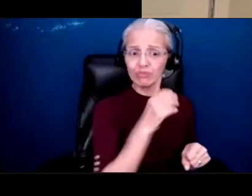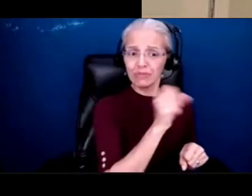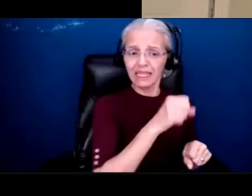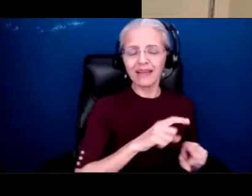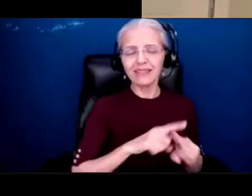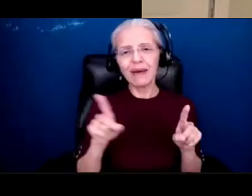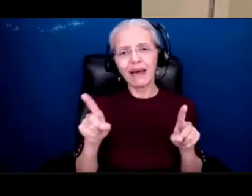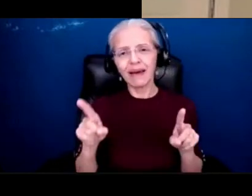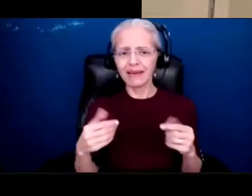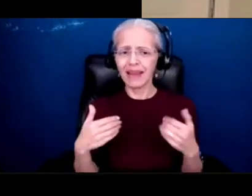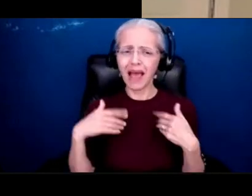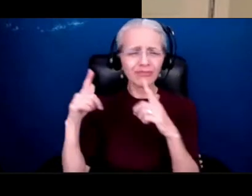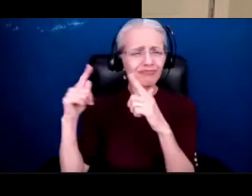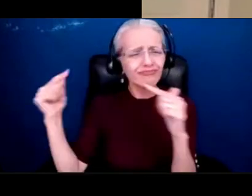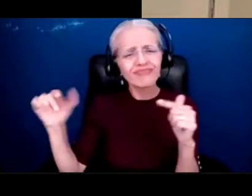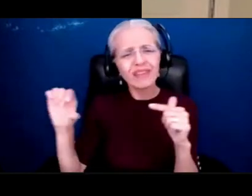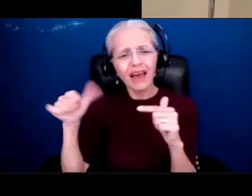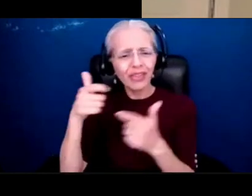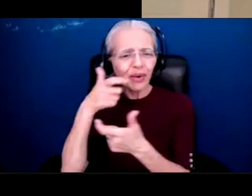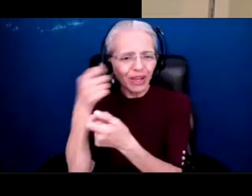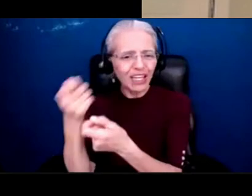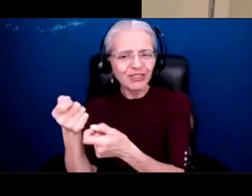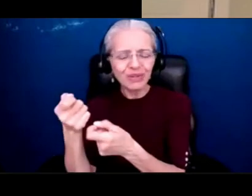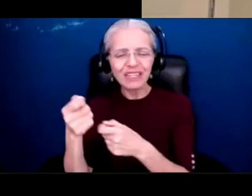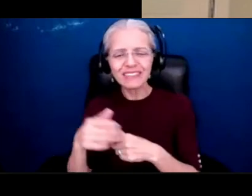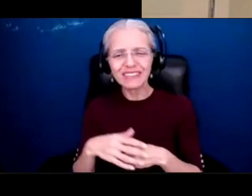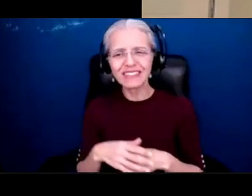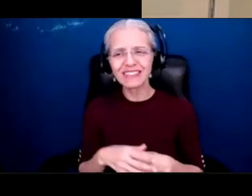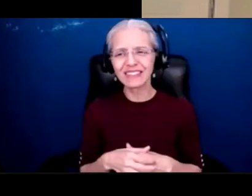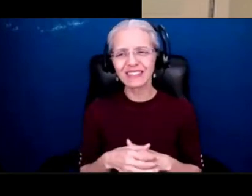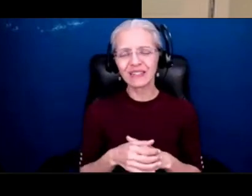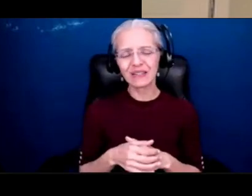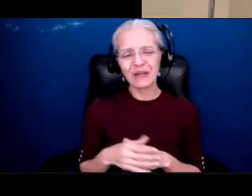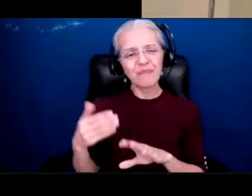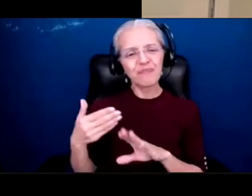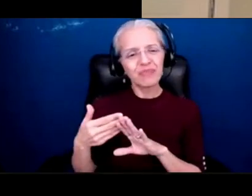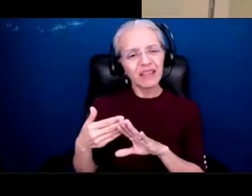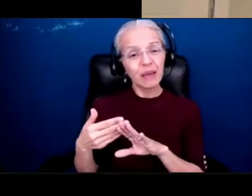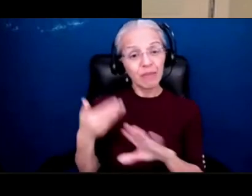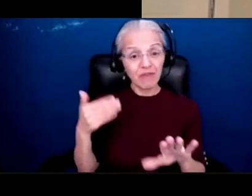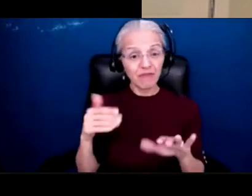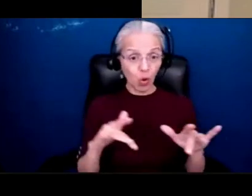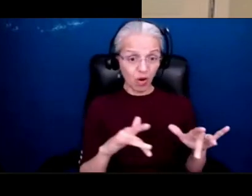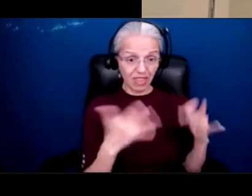I have lots of other interests, and I think before our event,